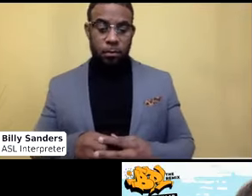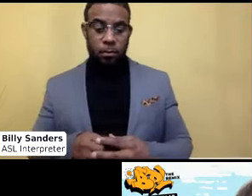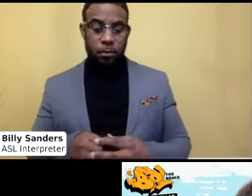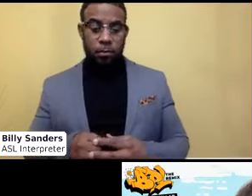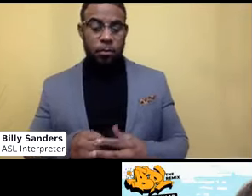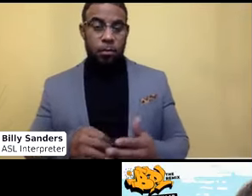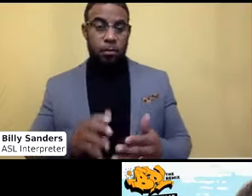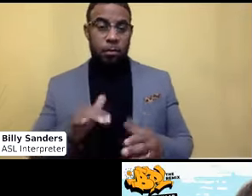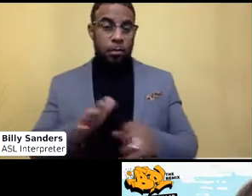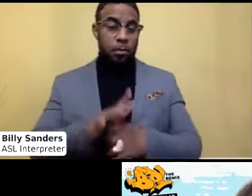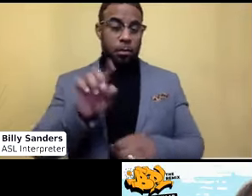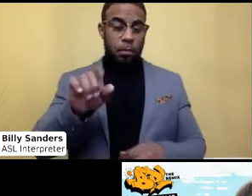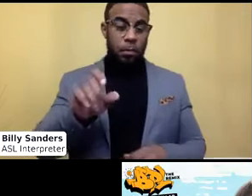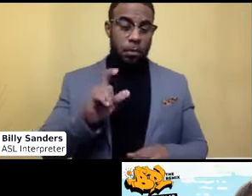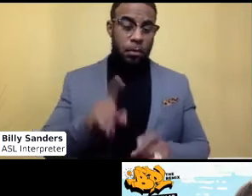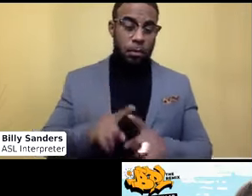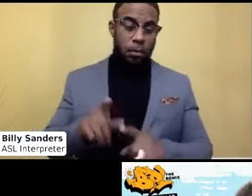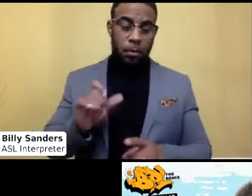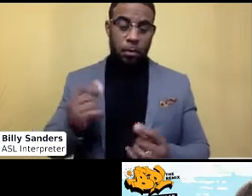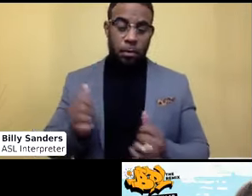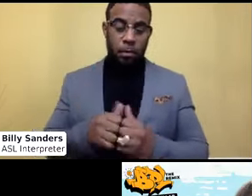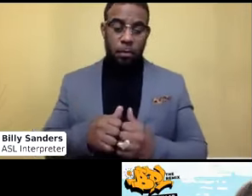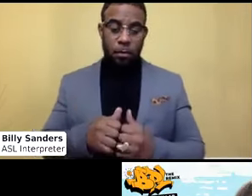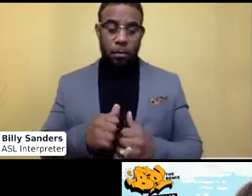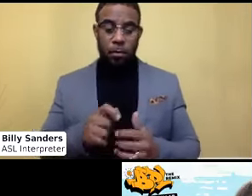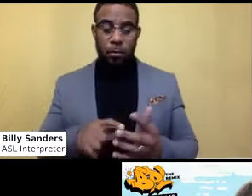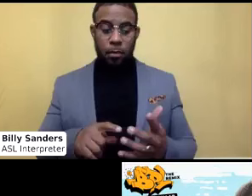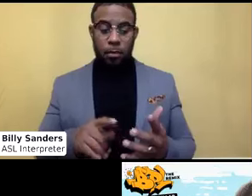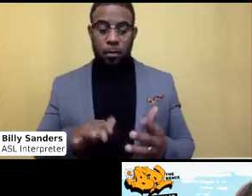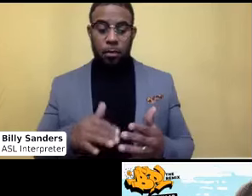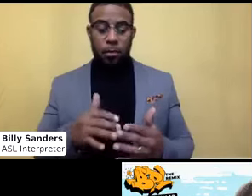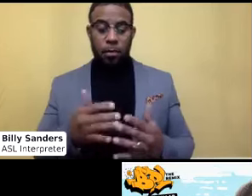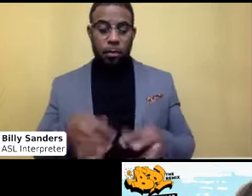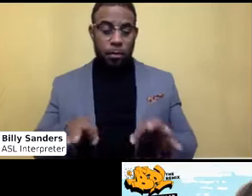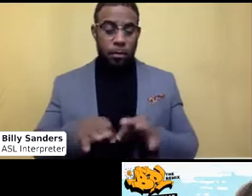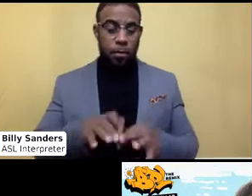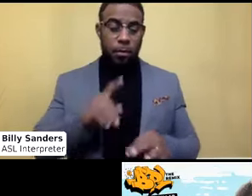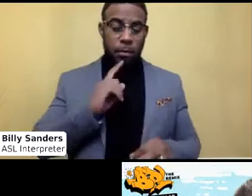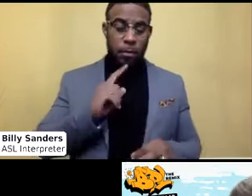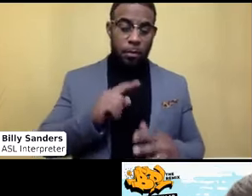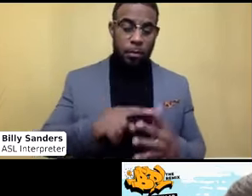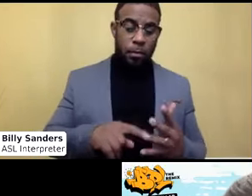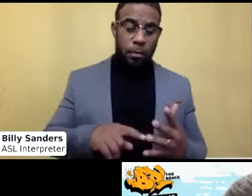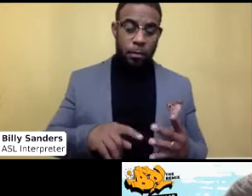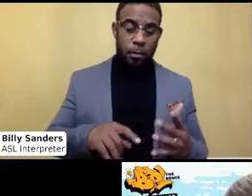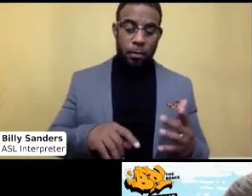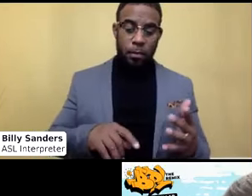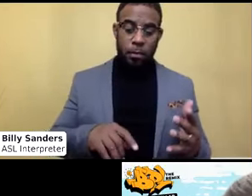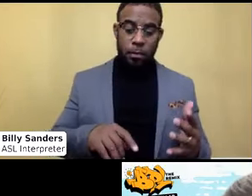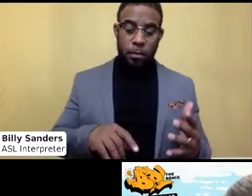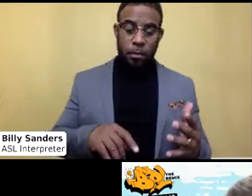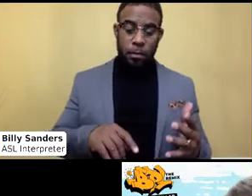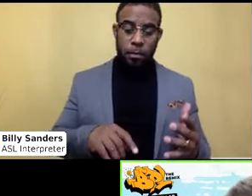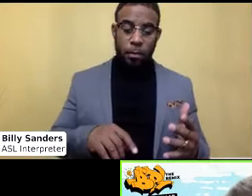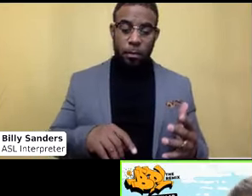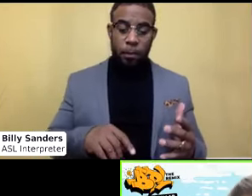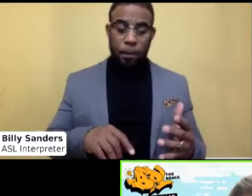of your question, it also has to do with how genuine is. I always mess up this brother's